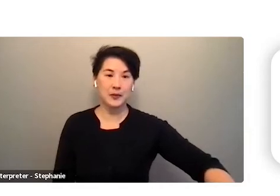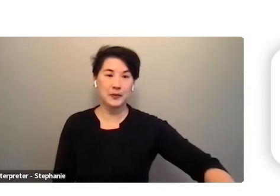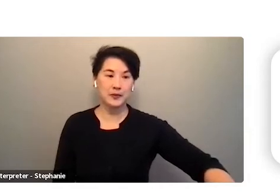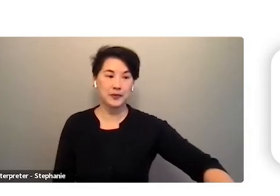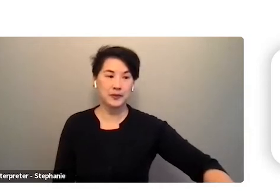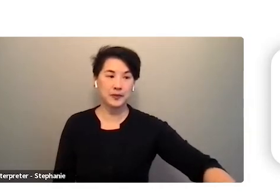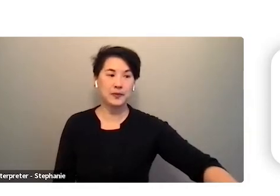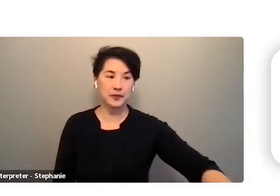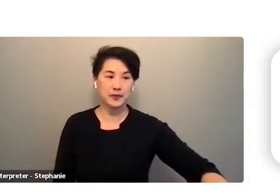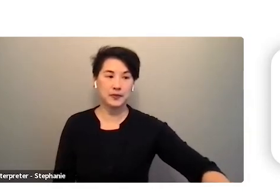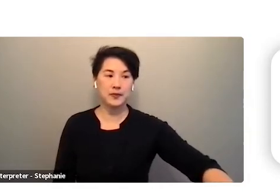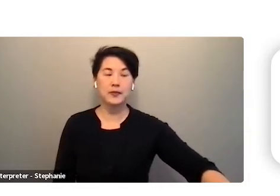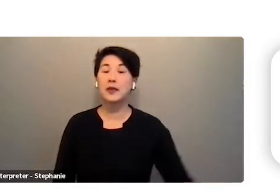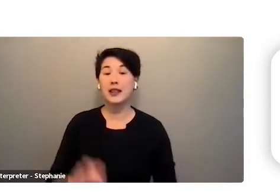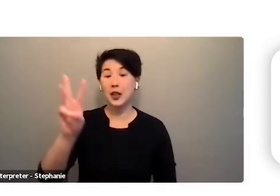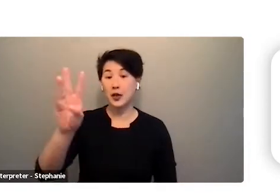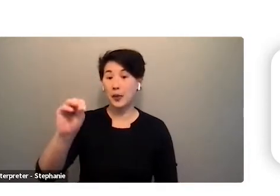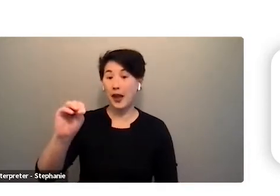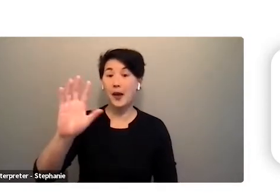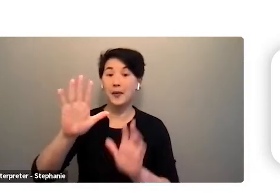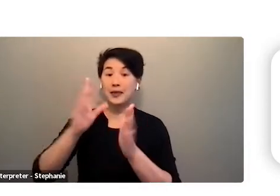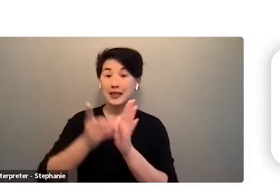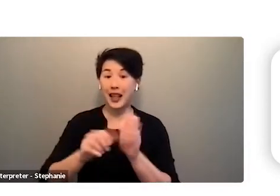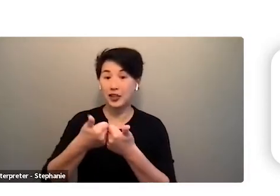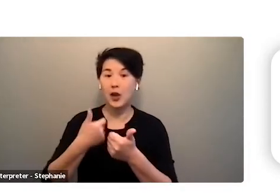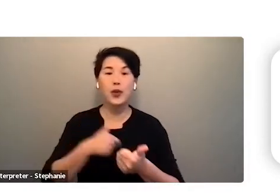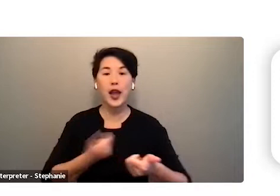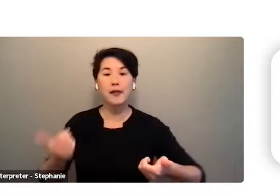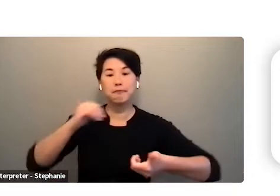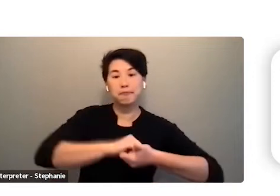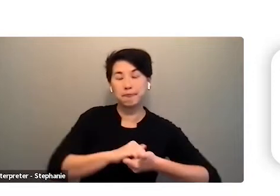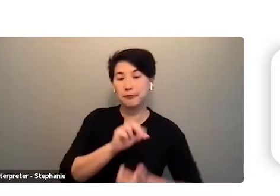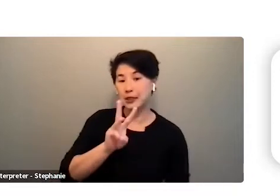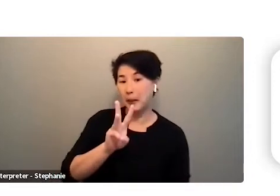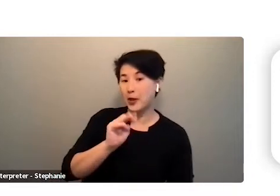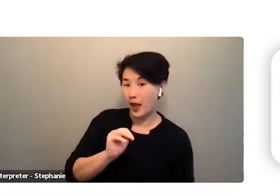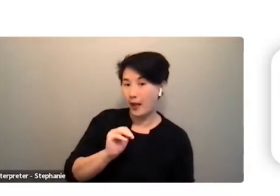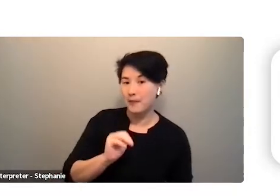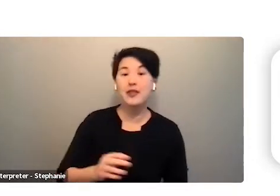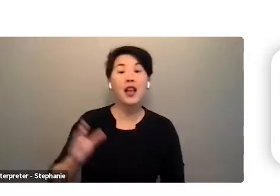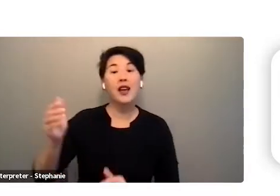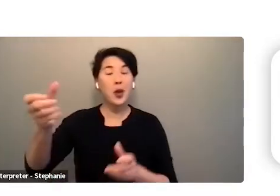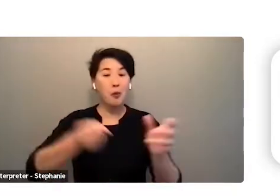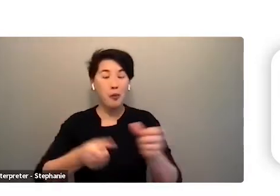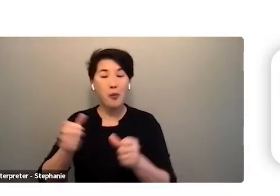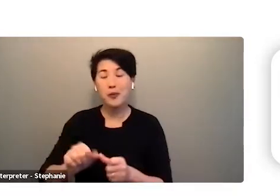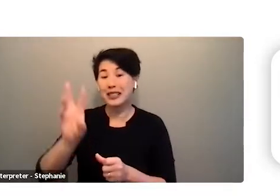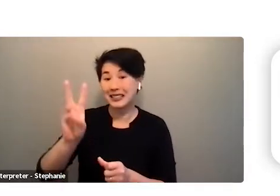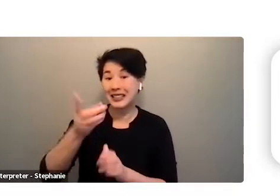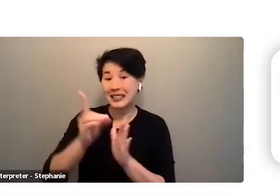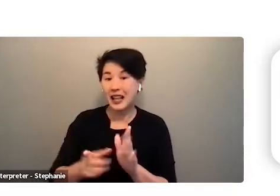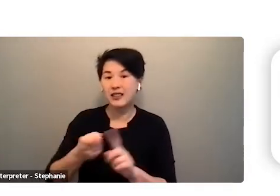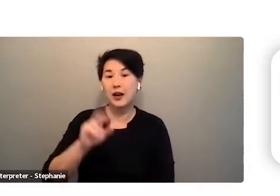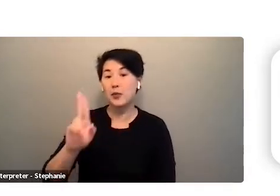The WM Design Challenge, we teamed up with WM to bring 6 designers in the US and the UK together.